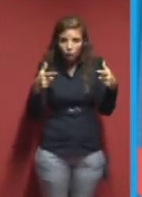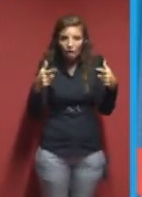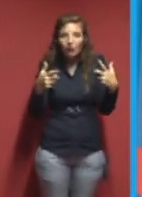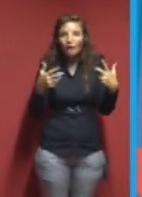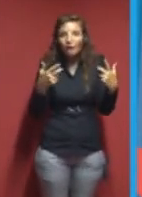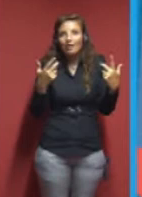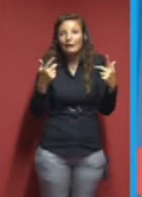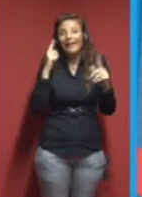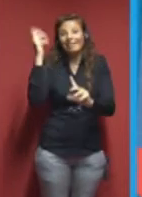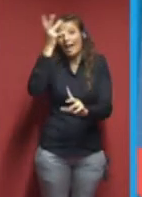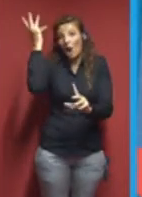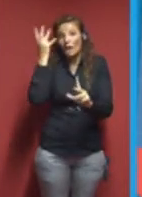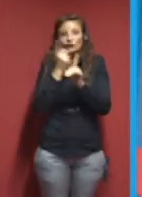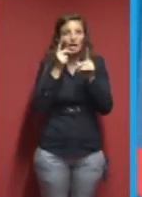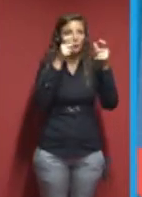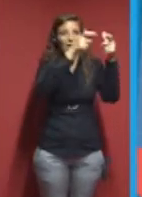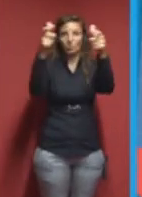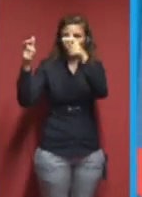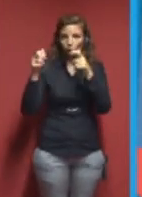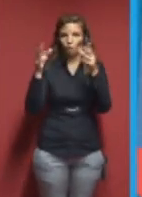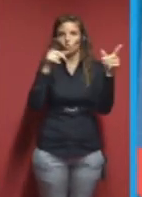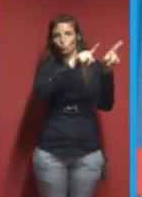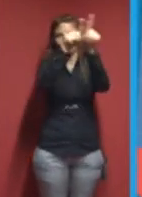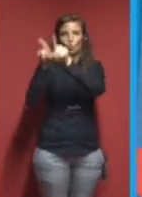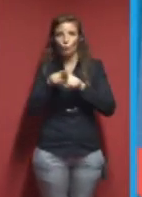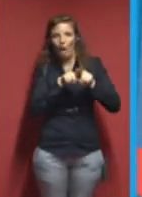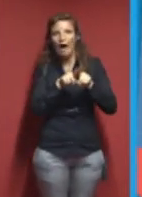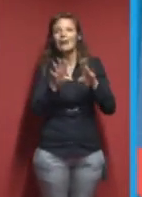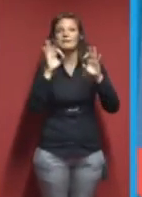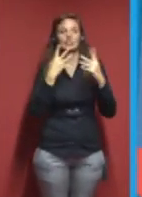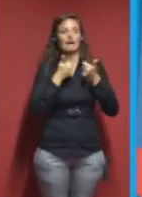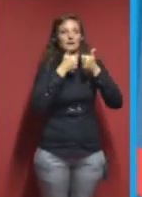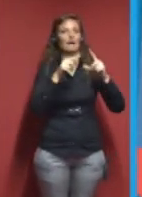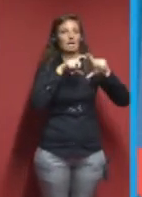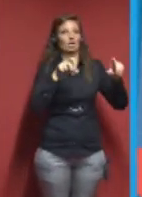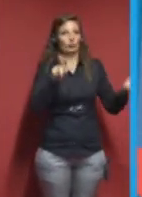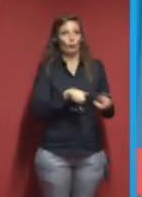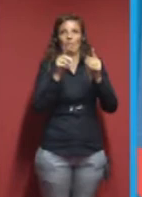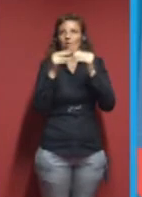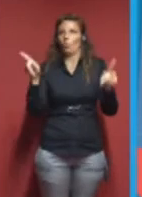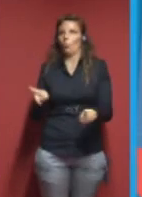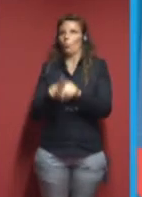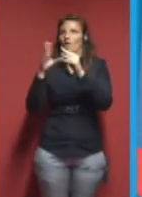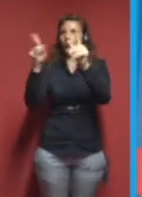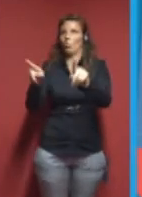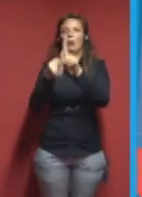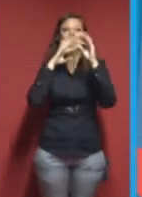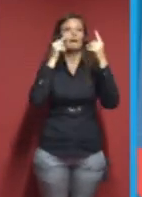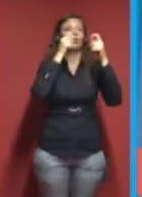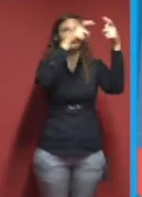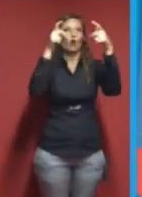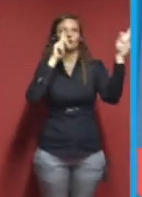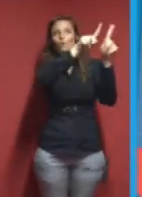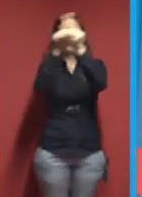added, nothing can be changed. If somebody's allergic to an ingredient, there is no way of doing that. So instead, when you do